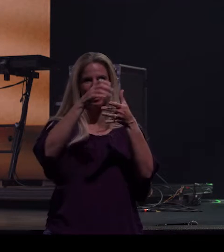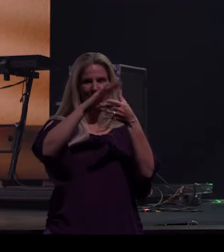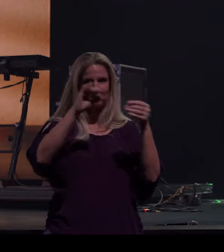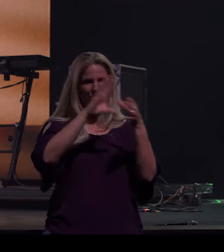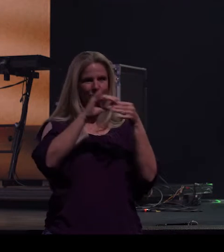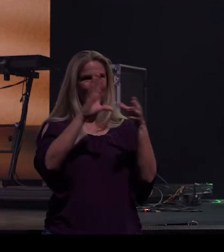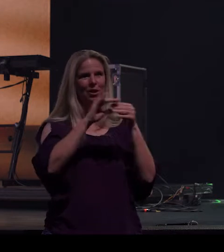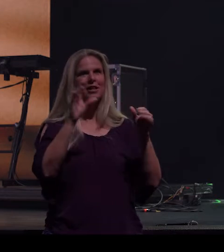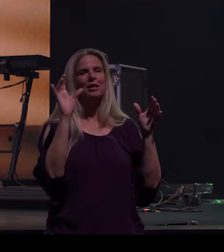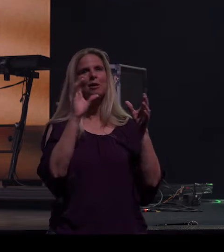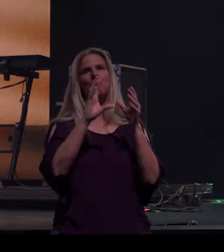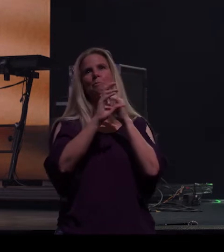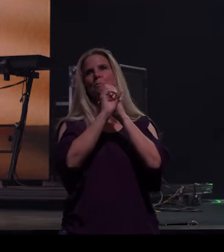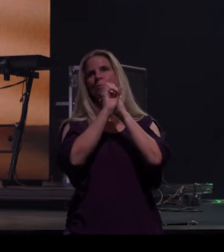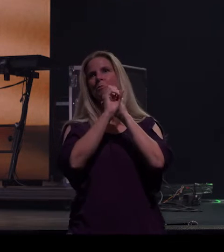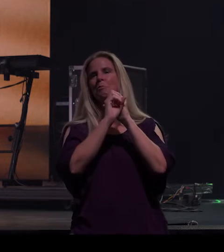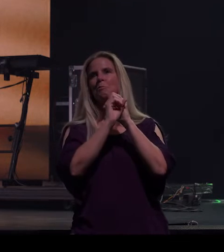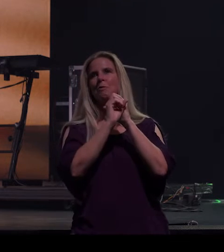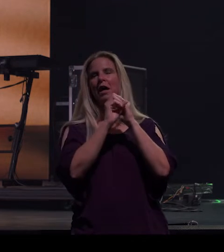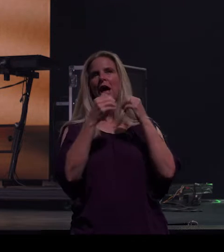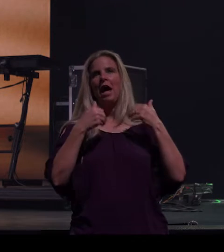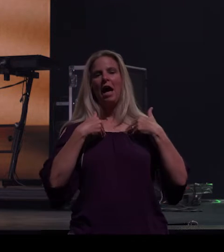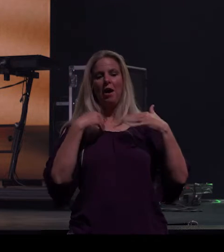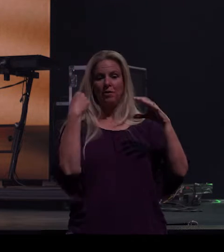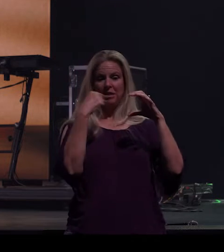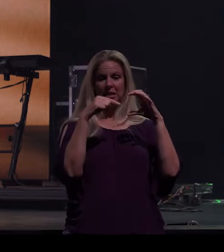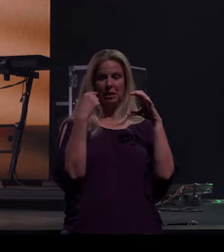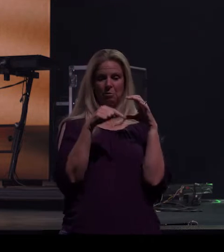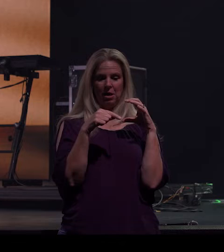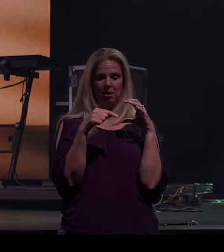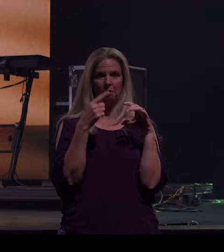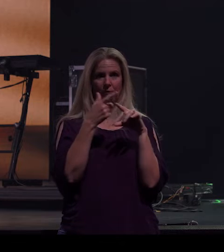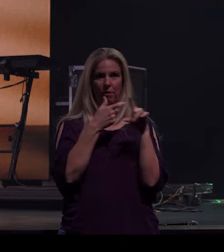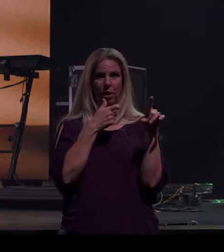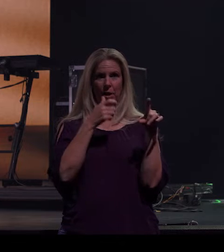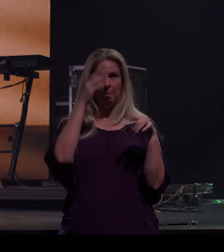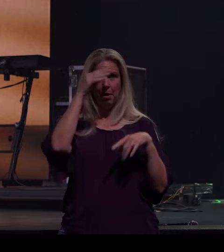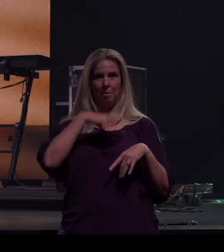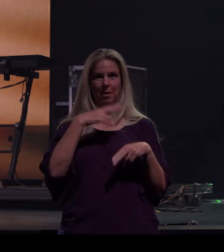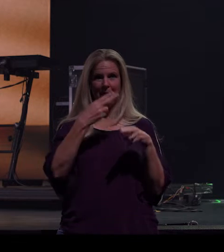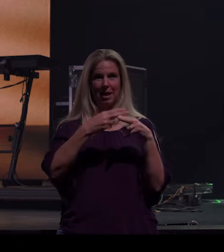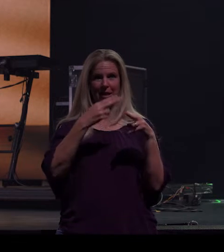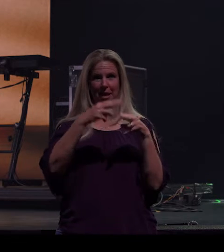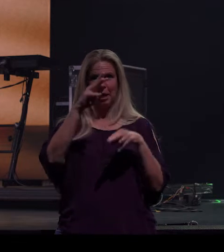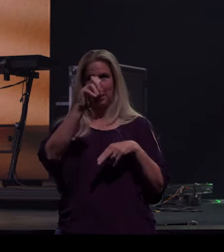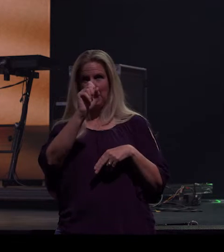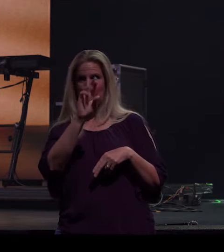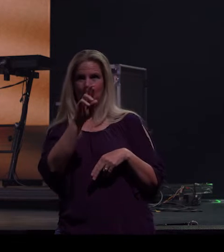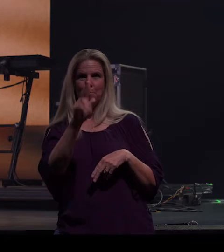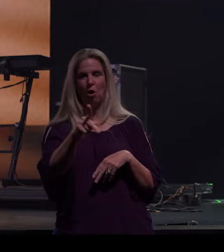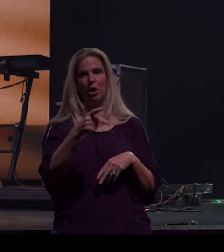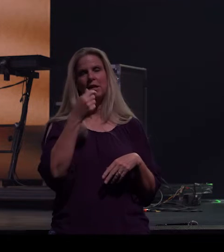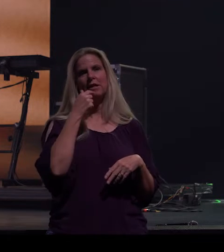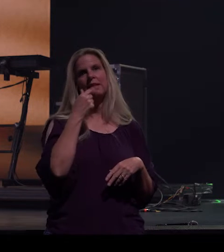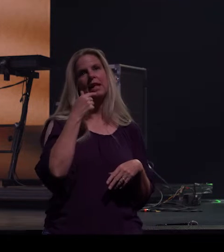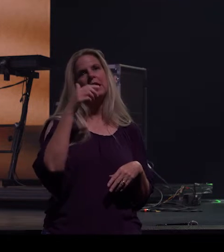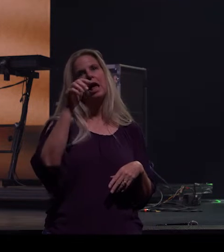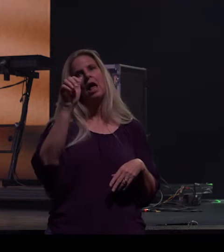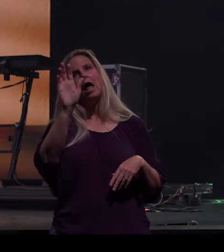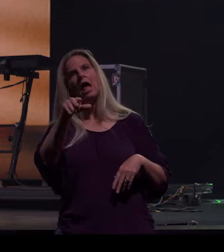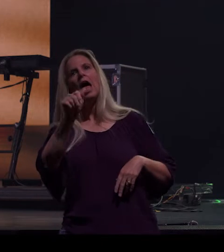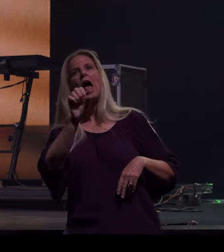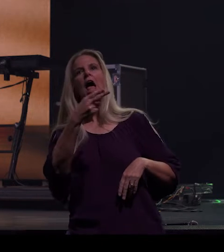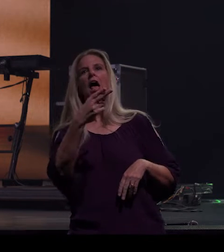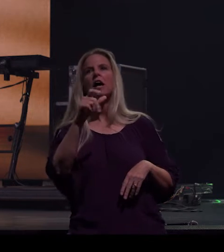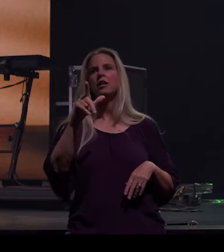what's amazing is this week I got into the office and I got this email from a man named Mark who attends one of our campuses, and he said this. He said, Ashley,